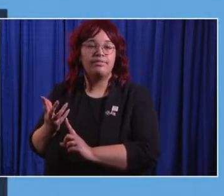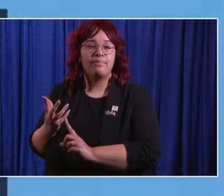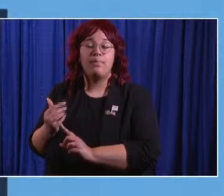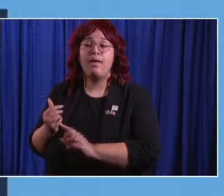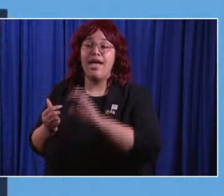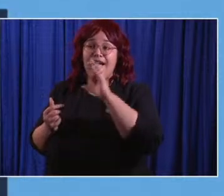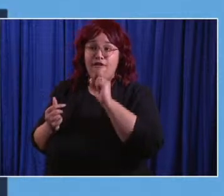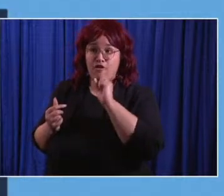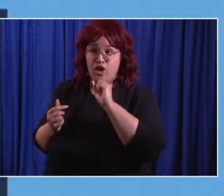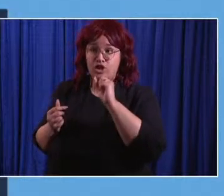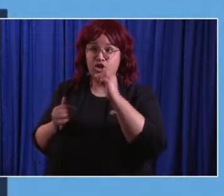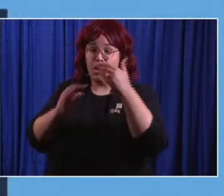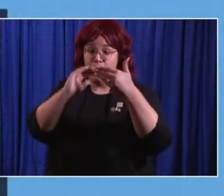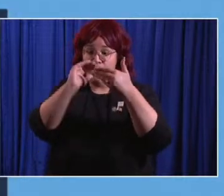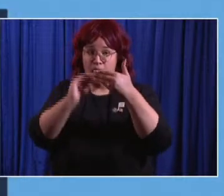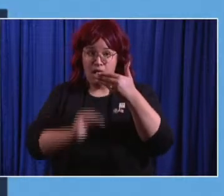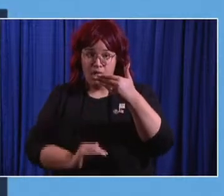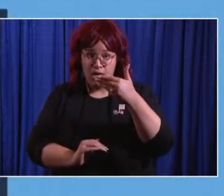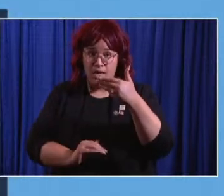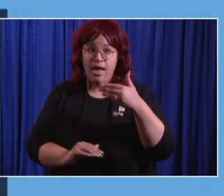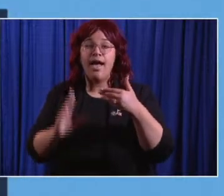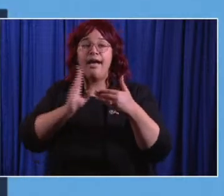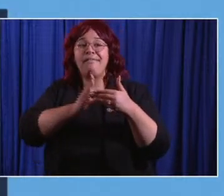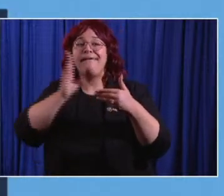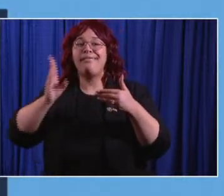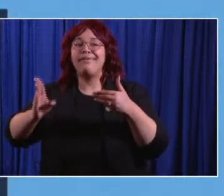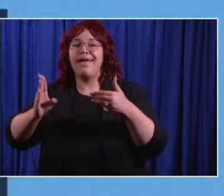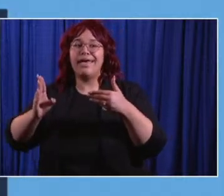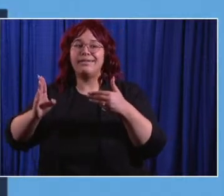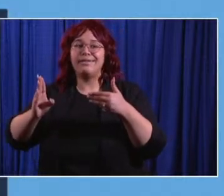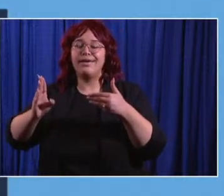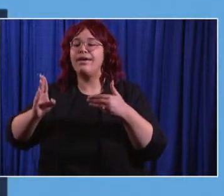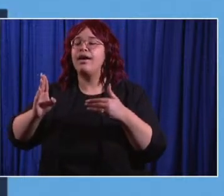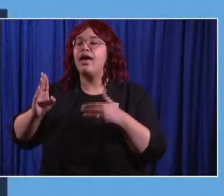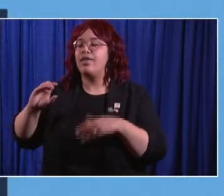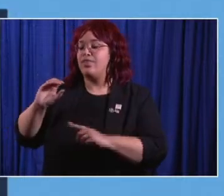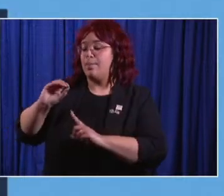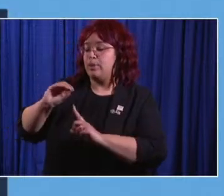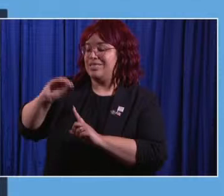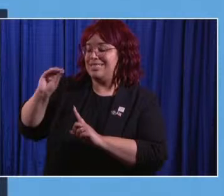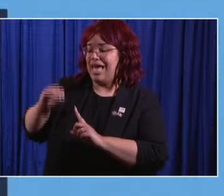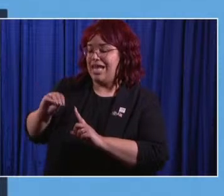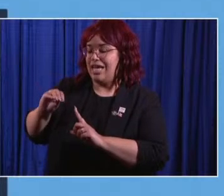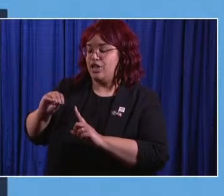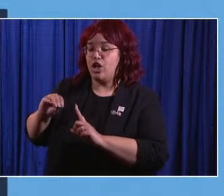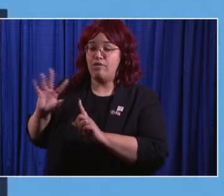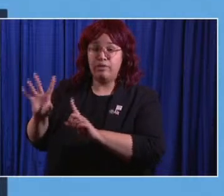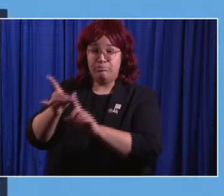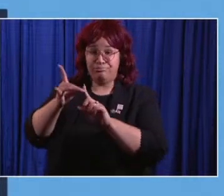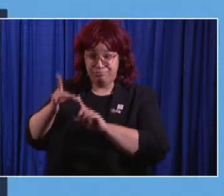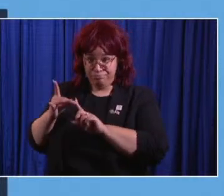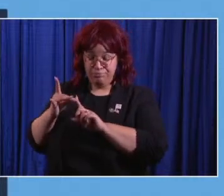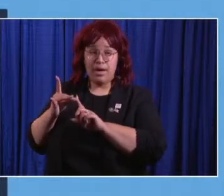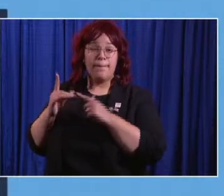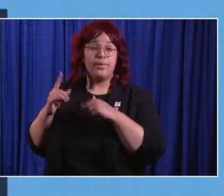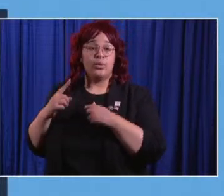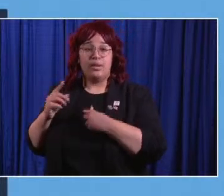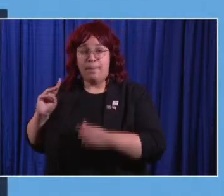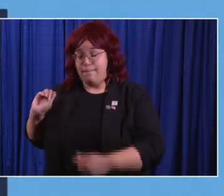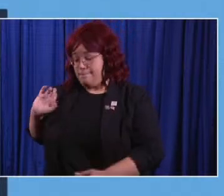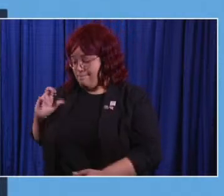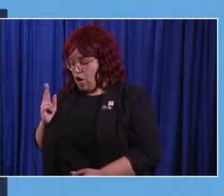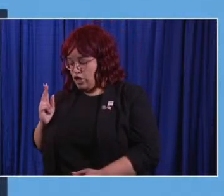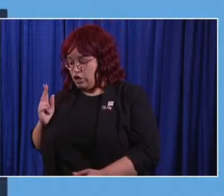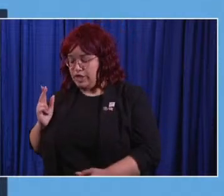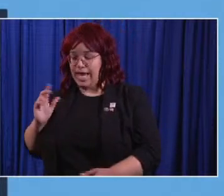between comparing March and April. And what is